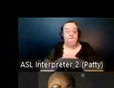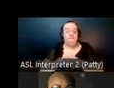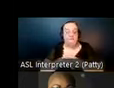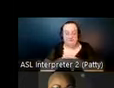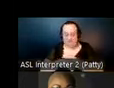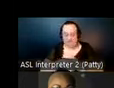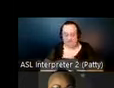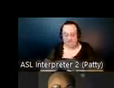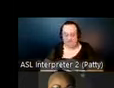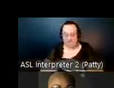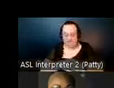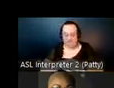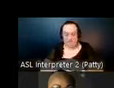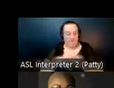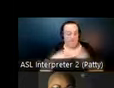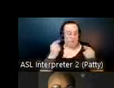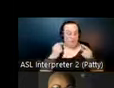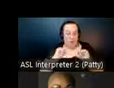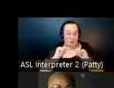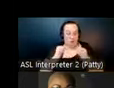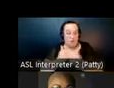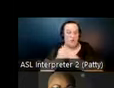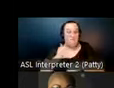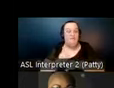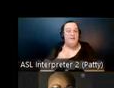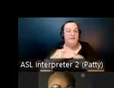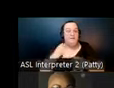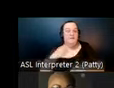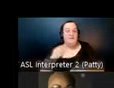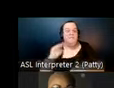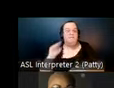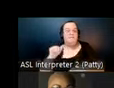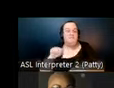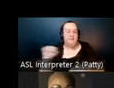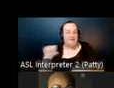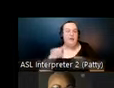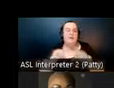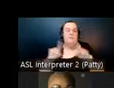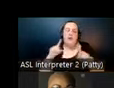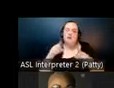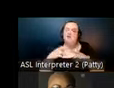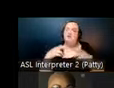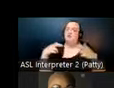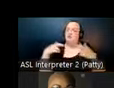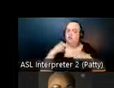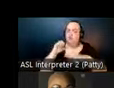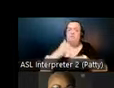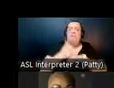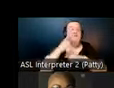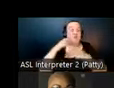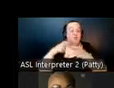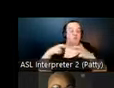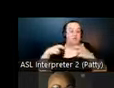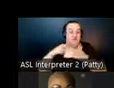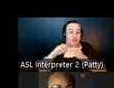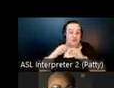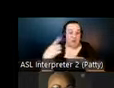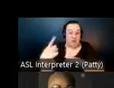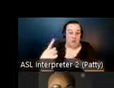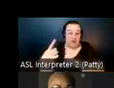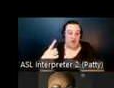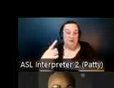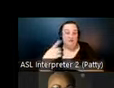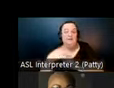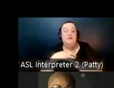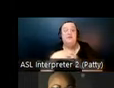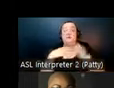And we're a group based out of Lowell, Massachusetts, but we're regional based for Region 1.